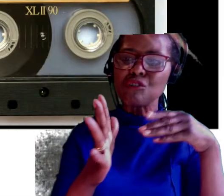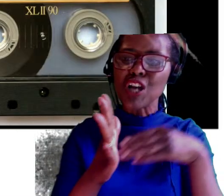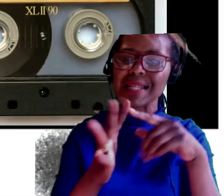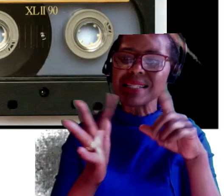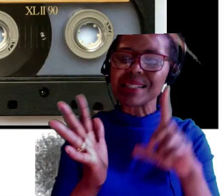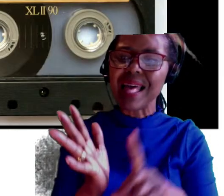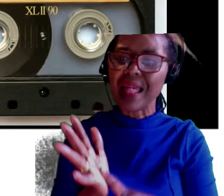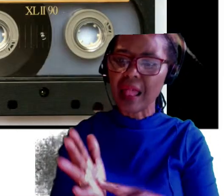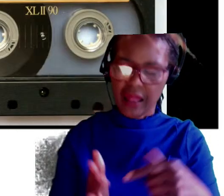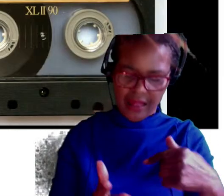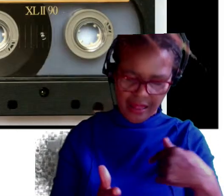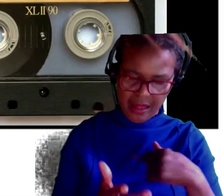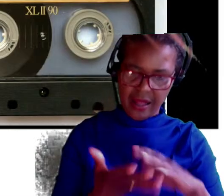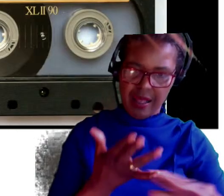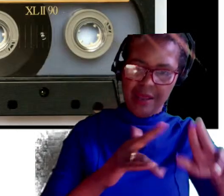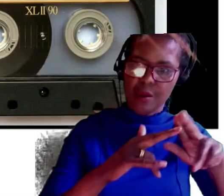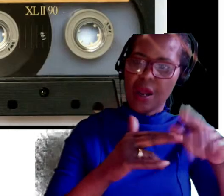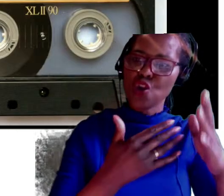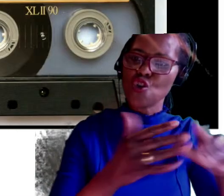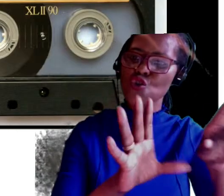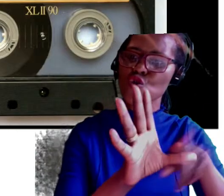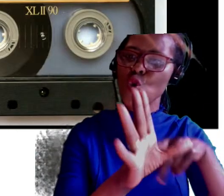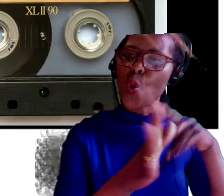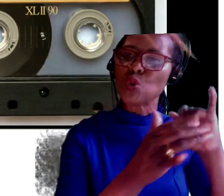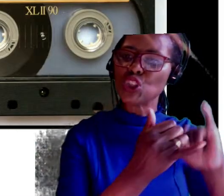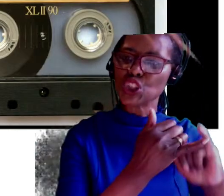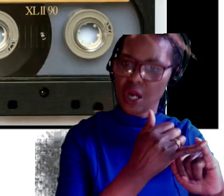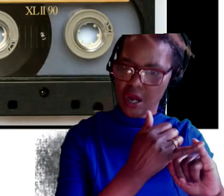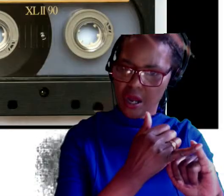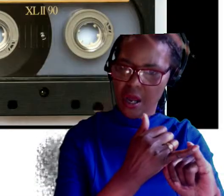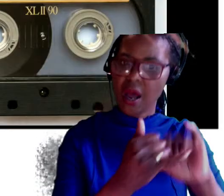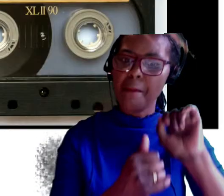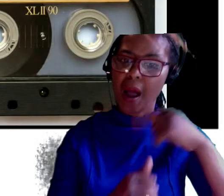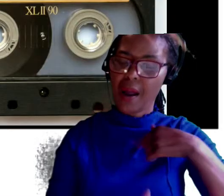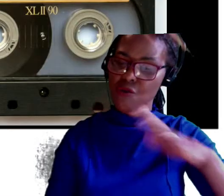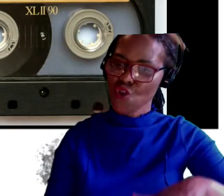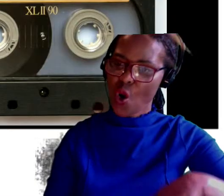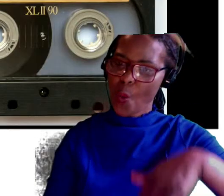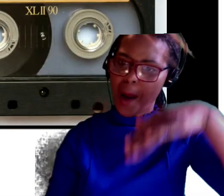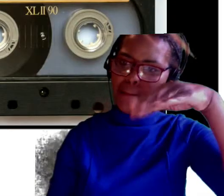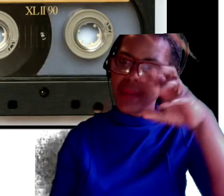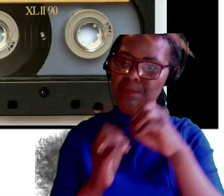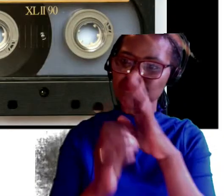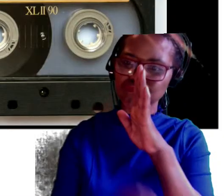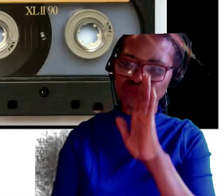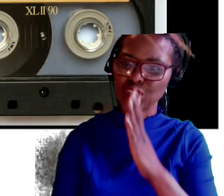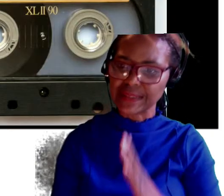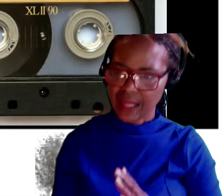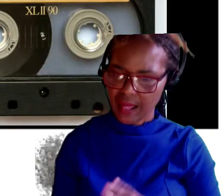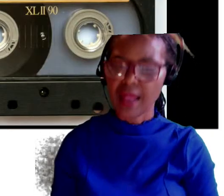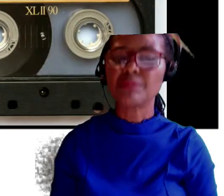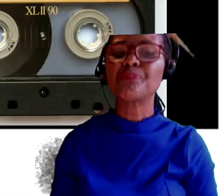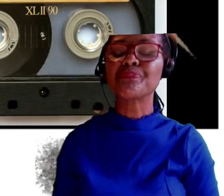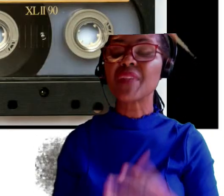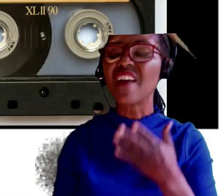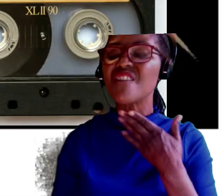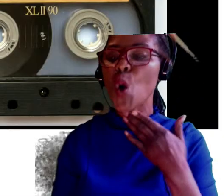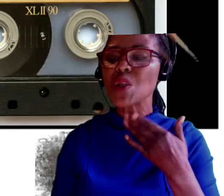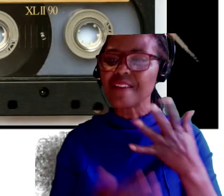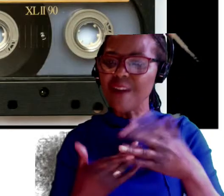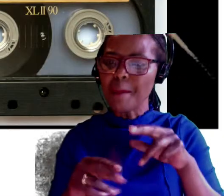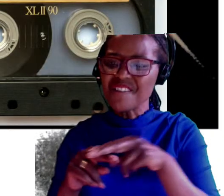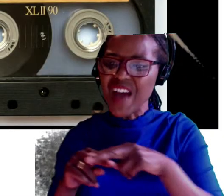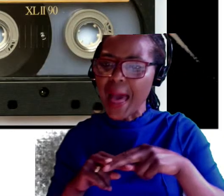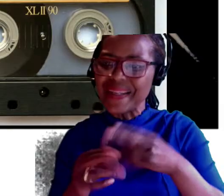grandparents mostly as voices on the cassette tapes we would post back and forth across the Atlantic. It was cheaper than a phone call at the